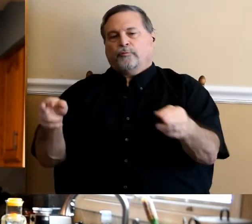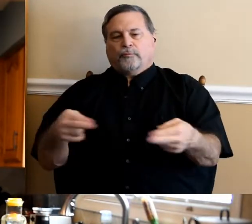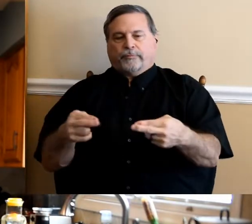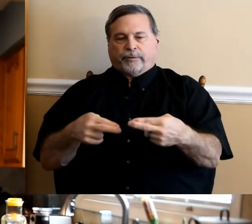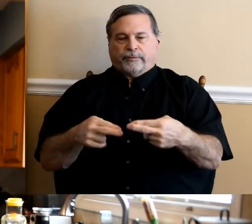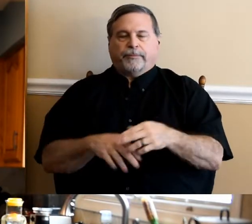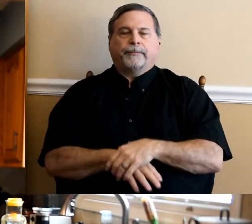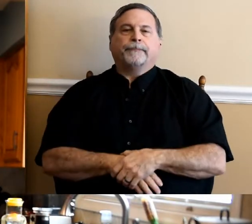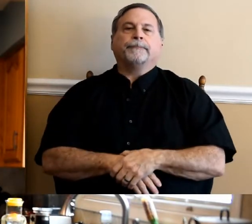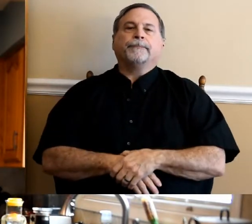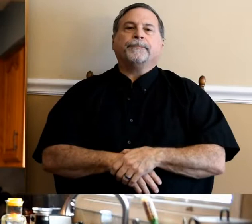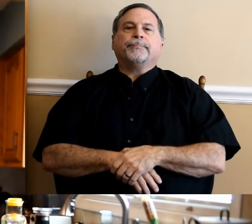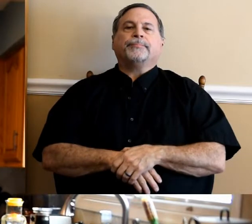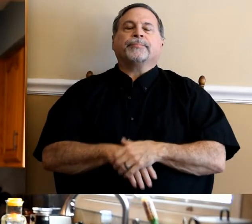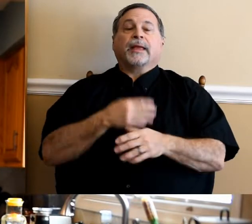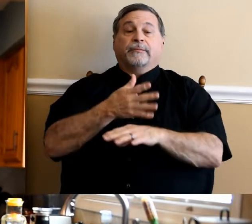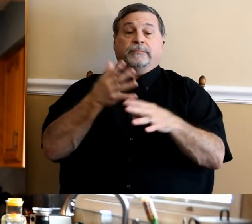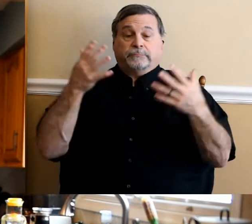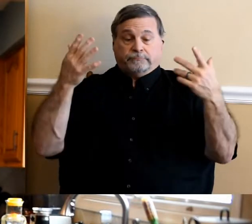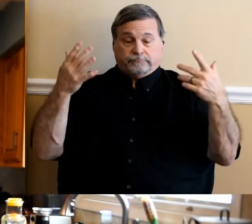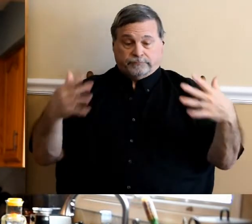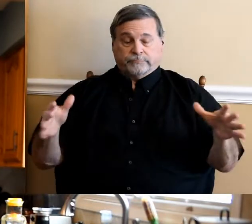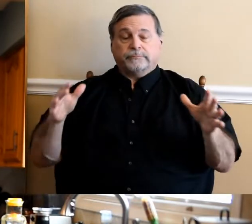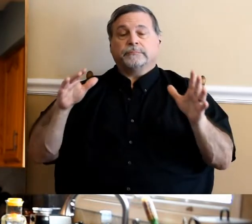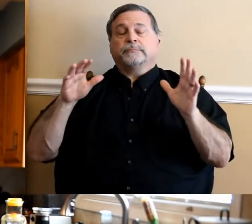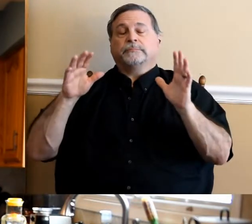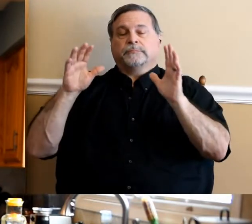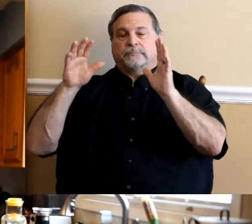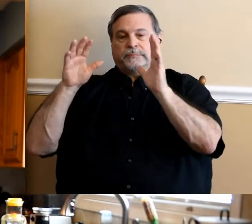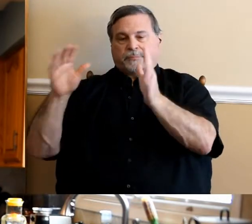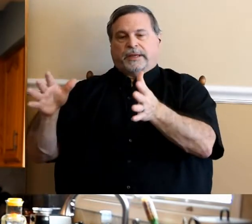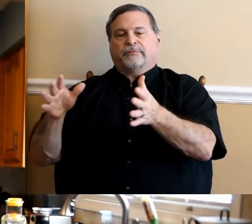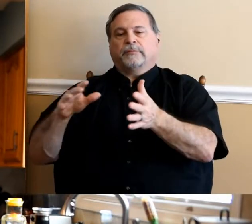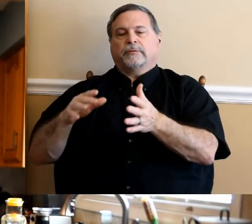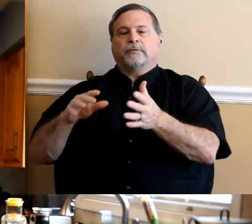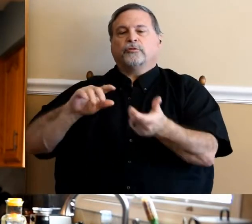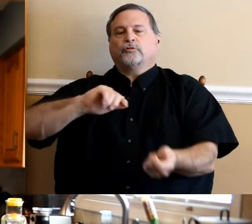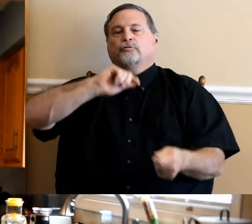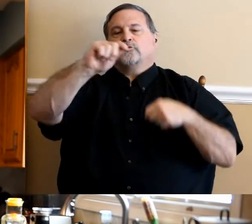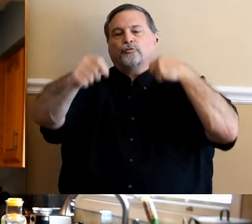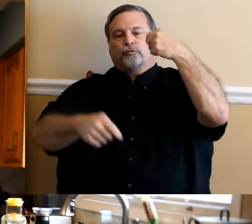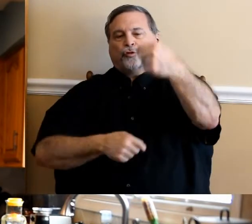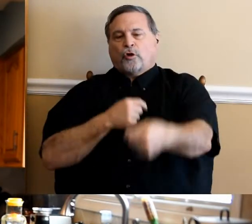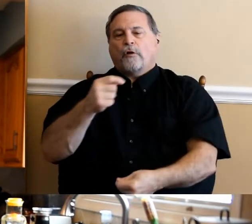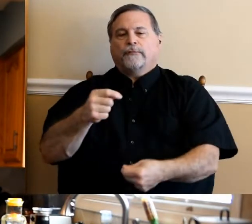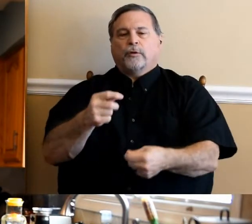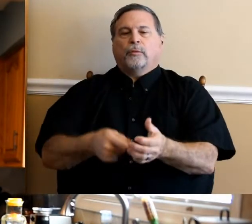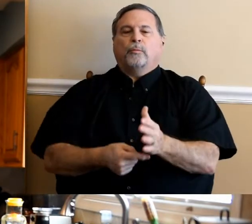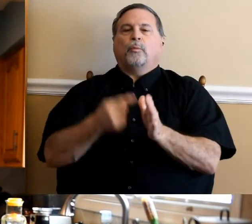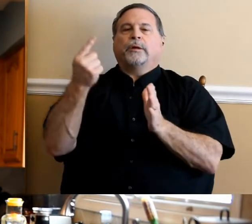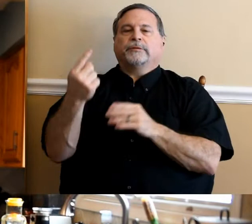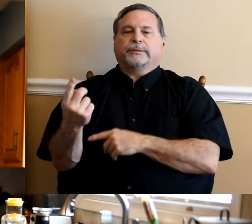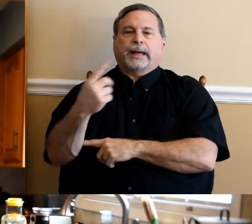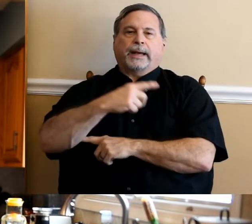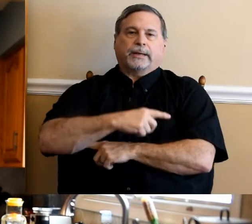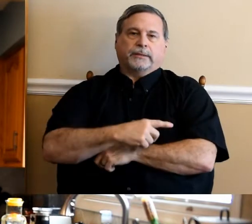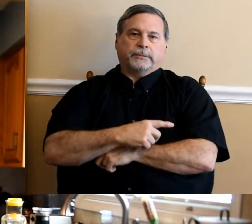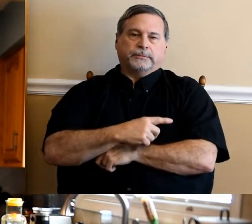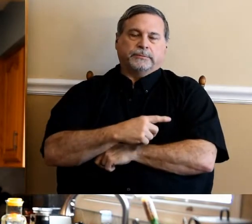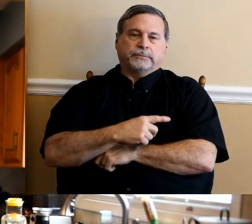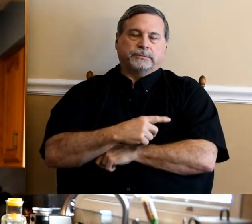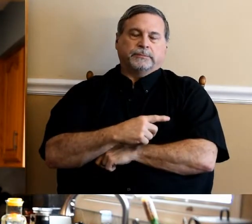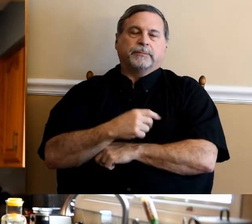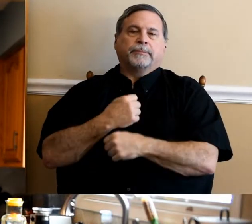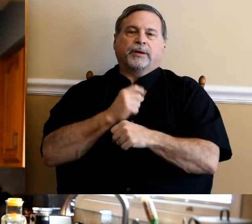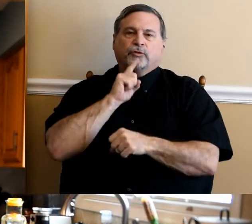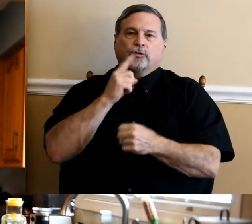the refrigerator. Now, when you put that in the refrigerator, you're going to turn it over once a day, and so it makes sure that